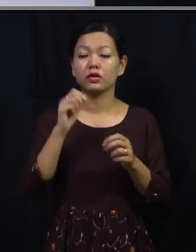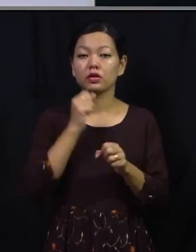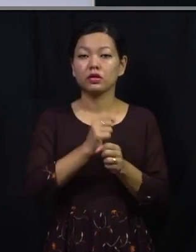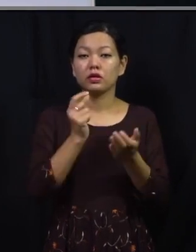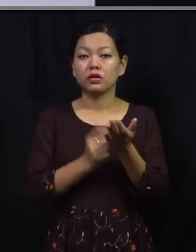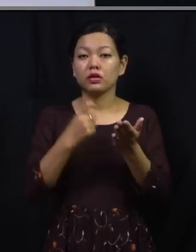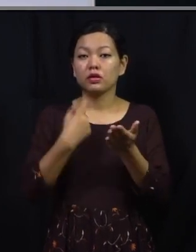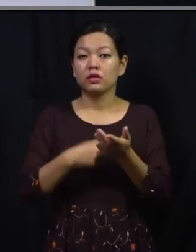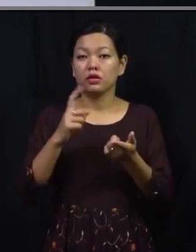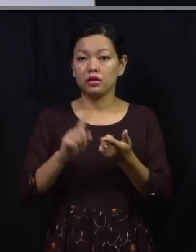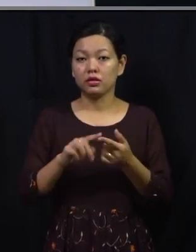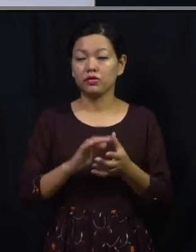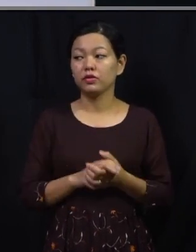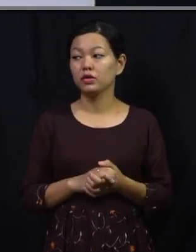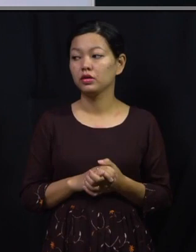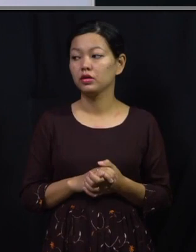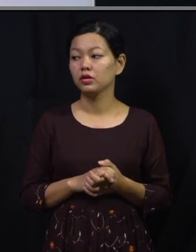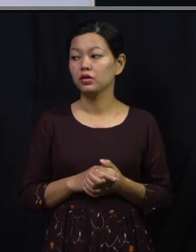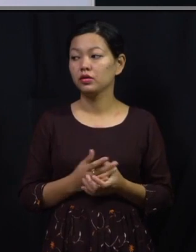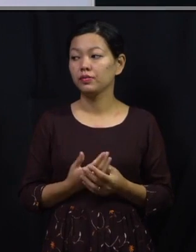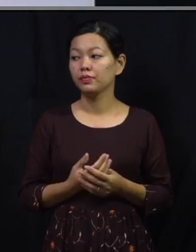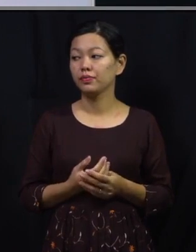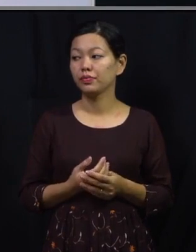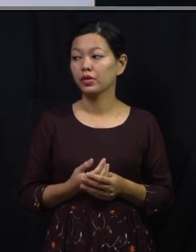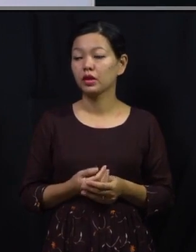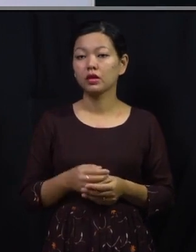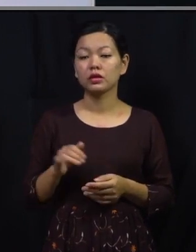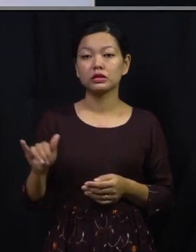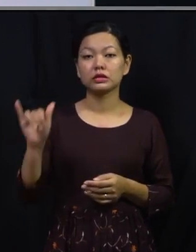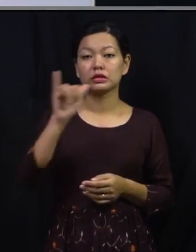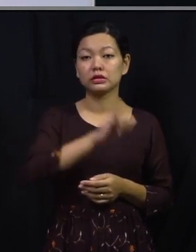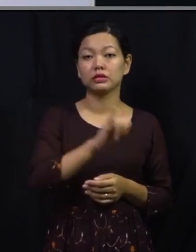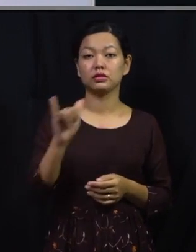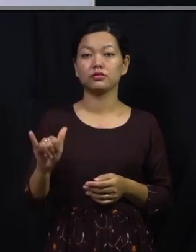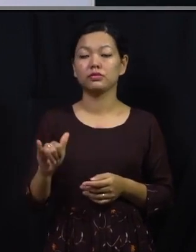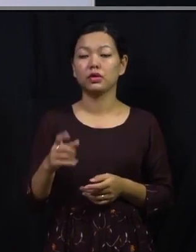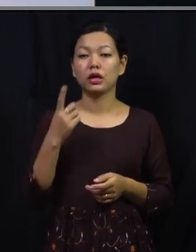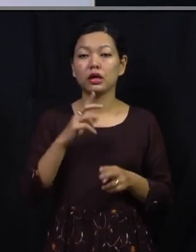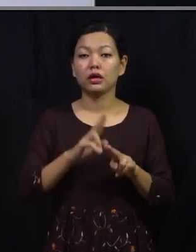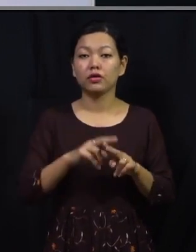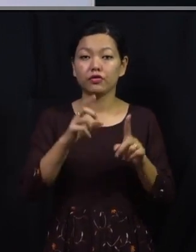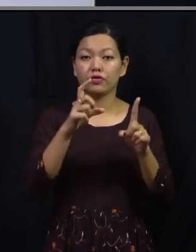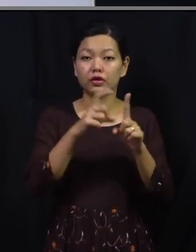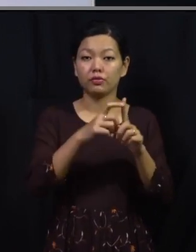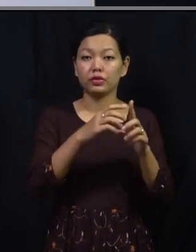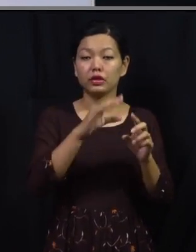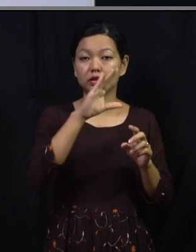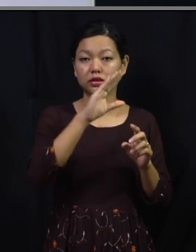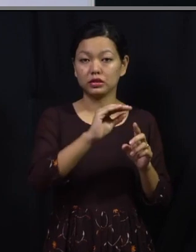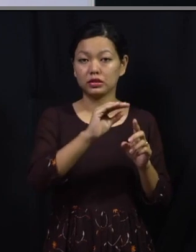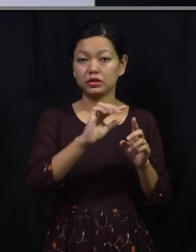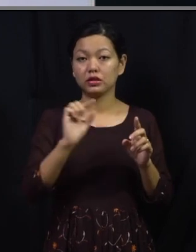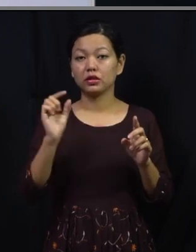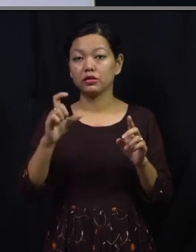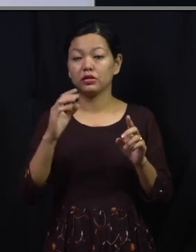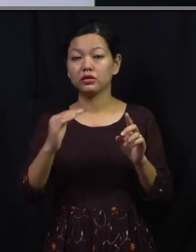balance down or by balancing figure. Okay, in the same manner, if it is in credit side, you do it by